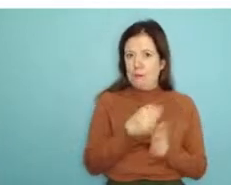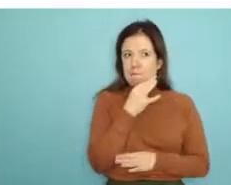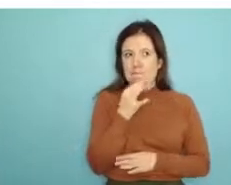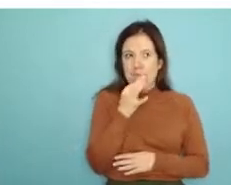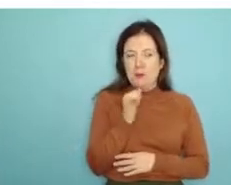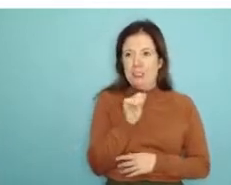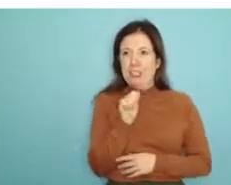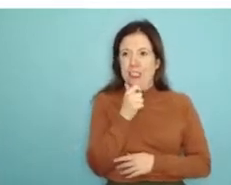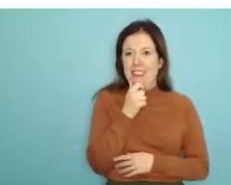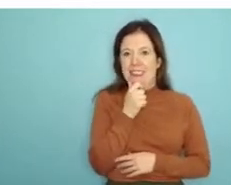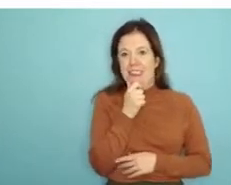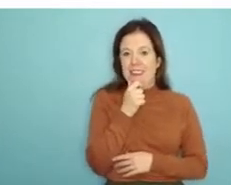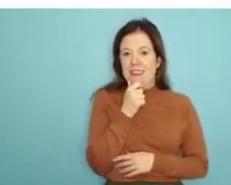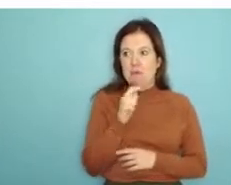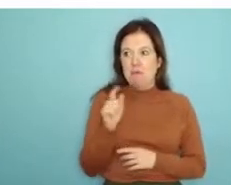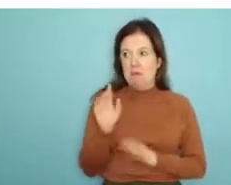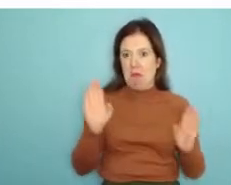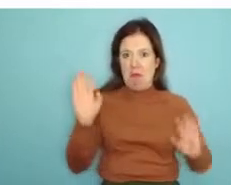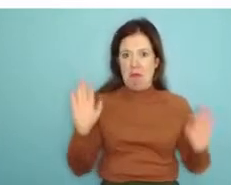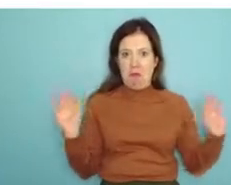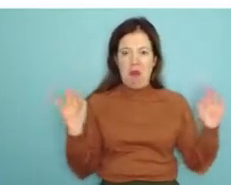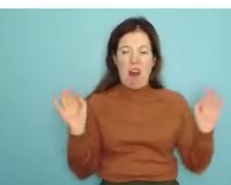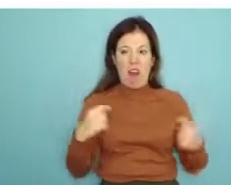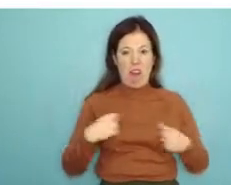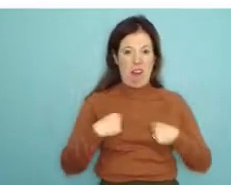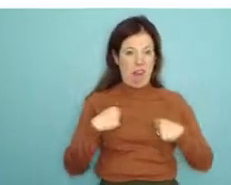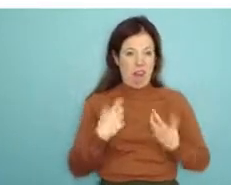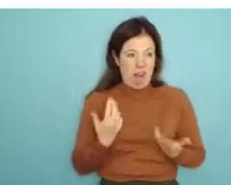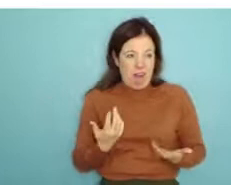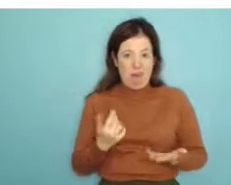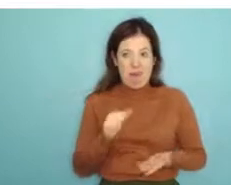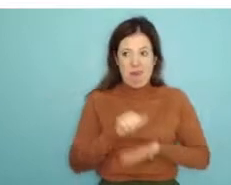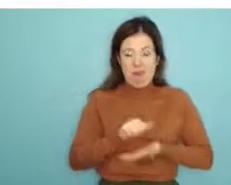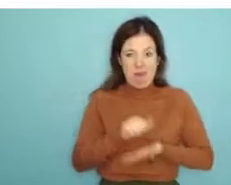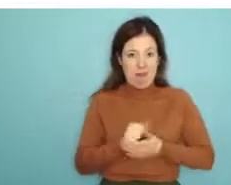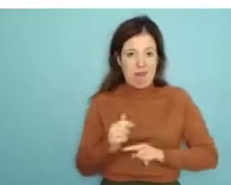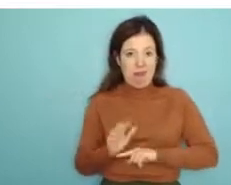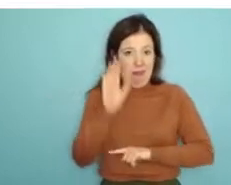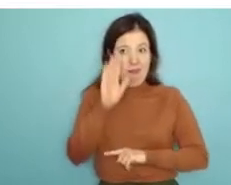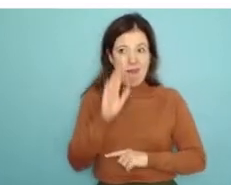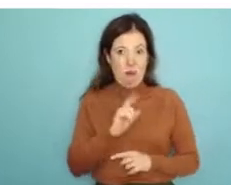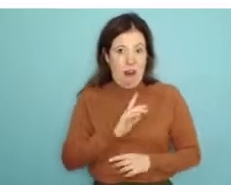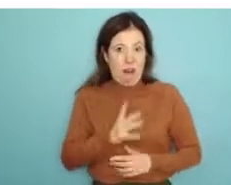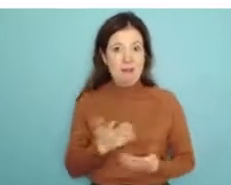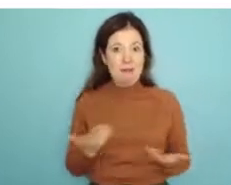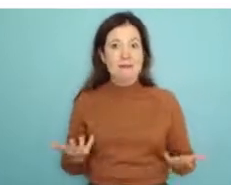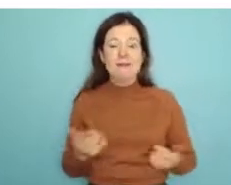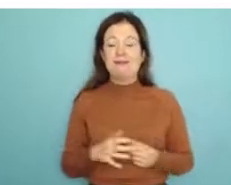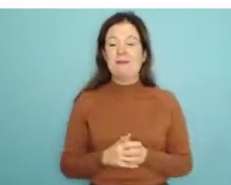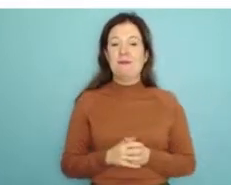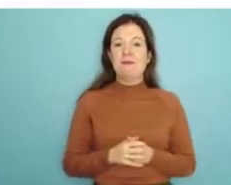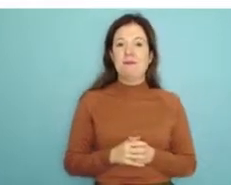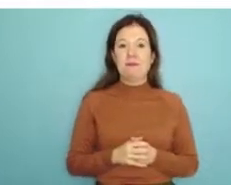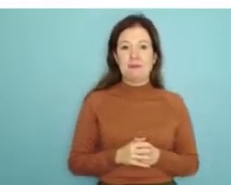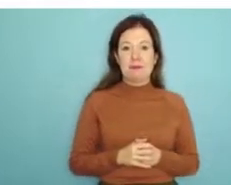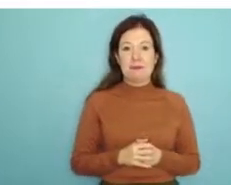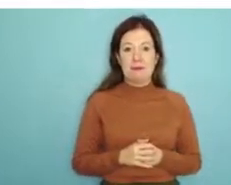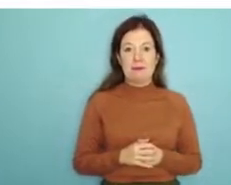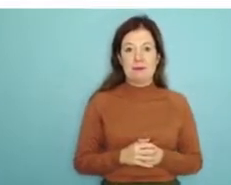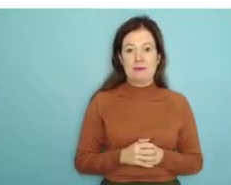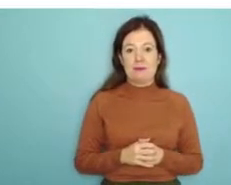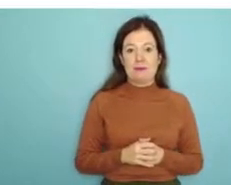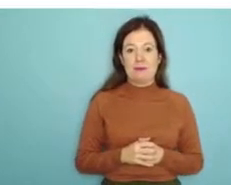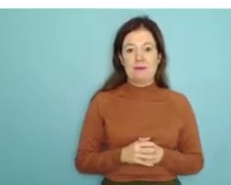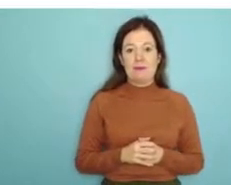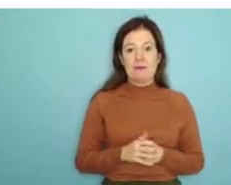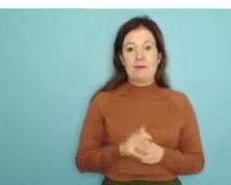one was putting their hands up. So I thought, you know what's the worst that could happen? So I volunteered and became the student rep, and I